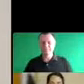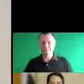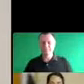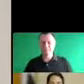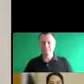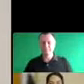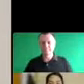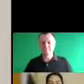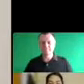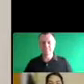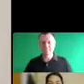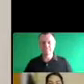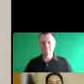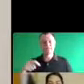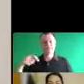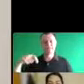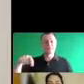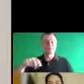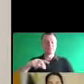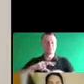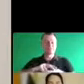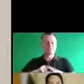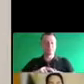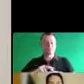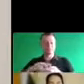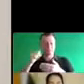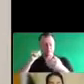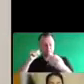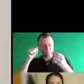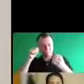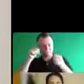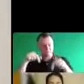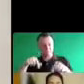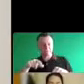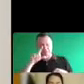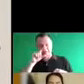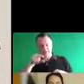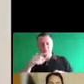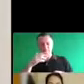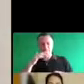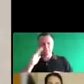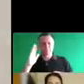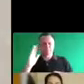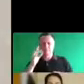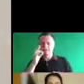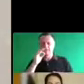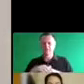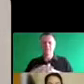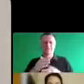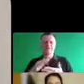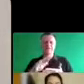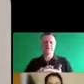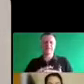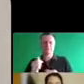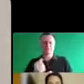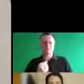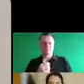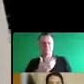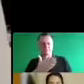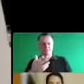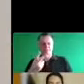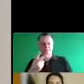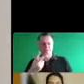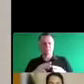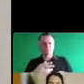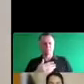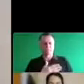listening from Campbelltown TAFE, and I'm always interested if you can talk a little bit about how you actually made these works.